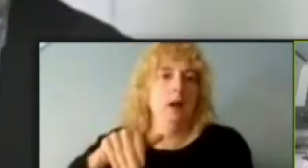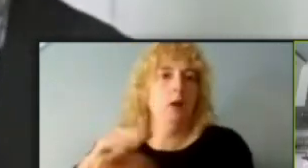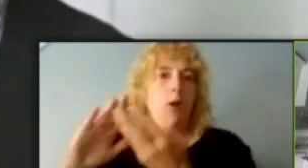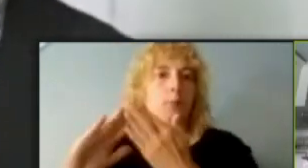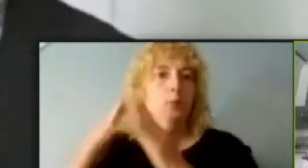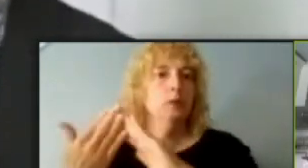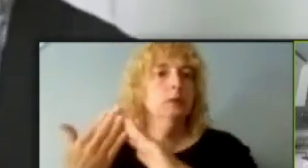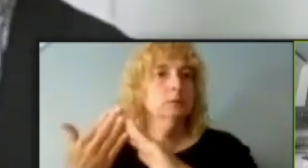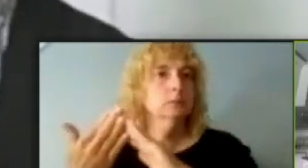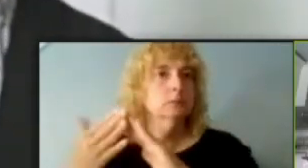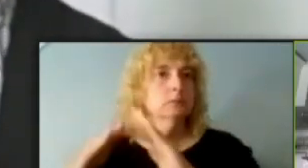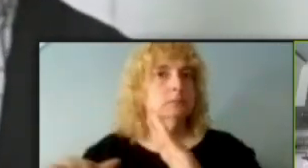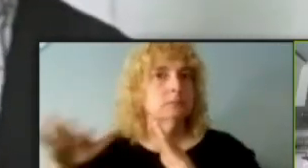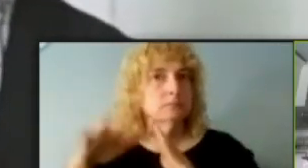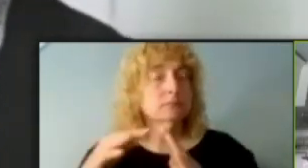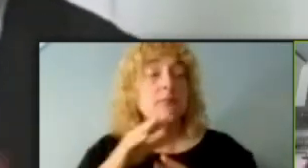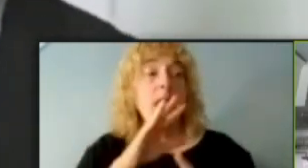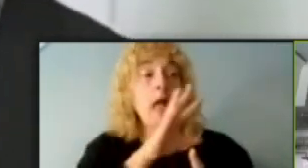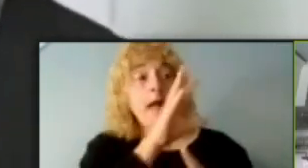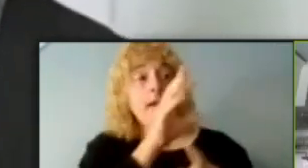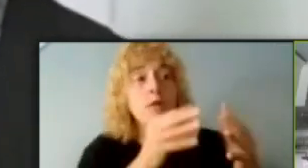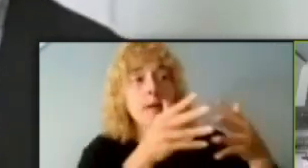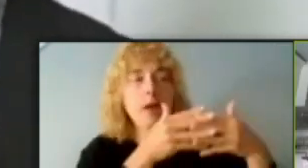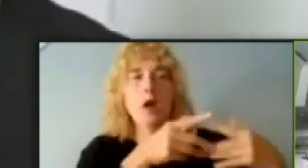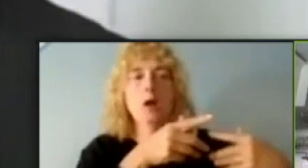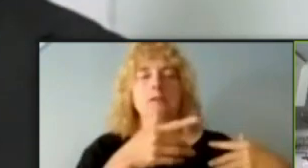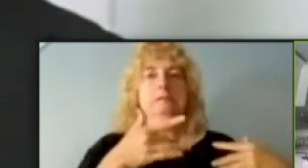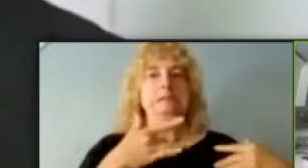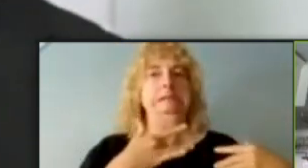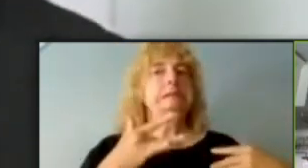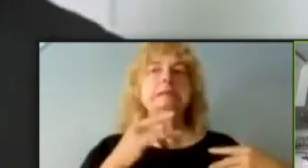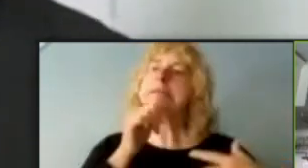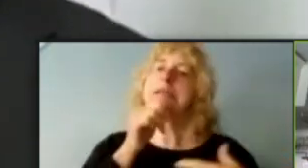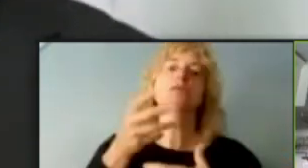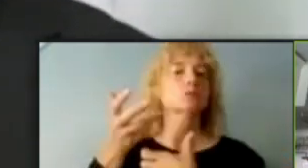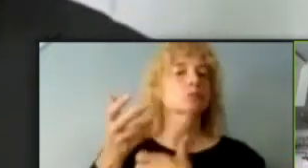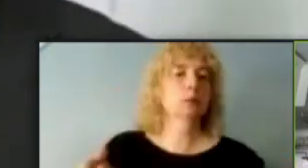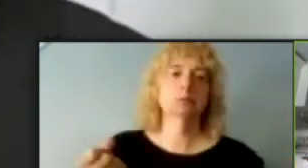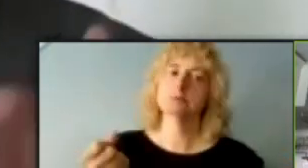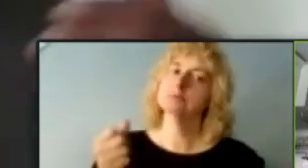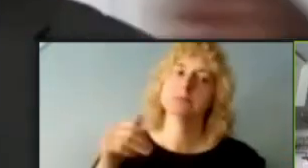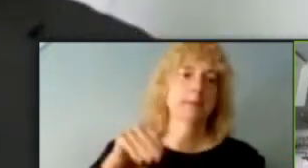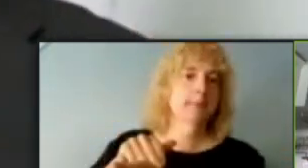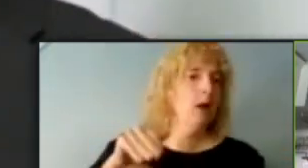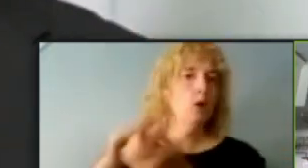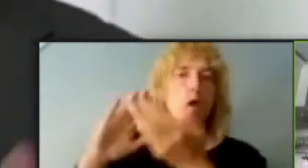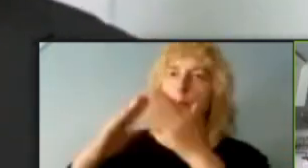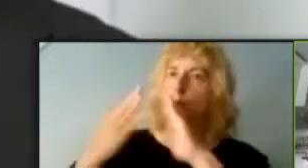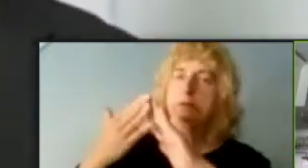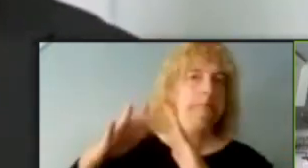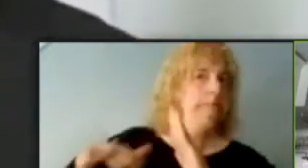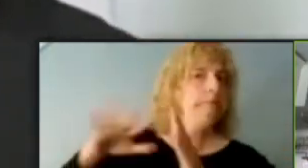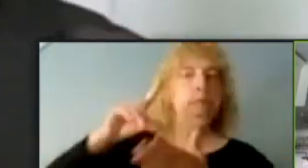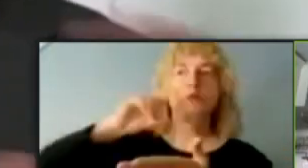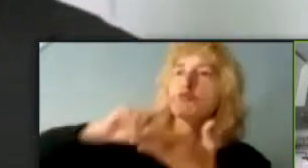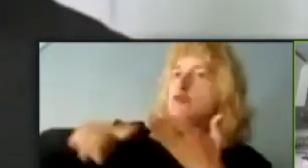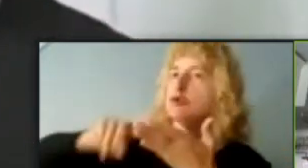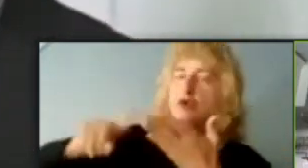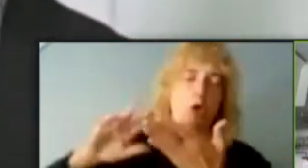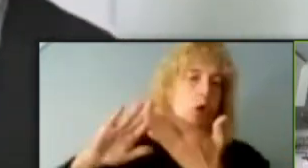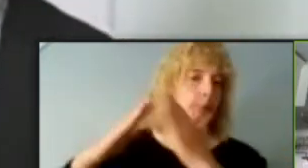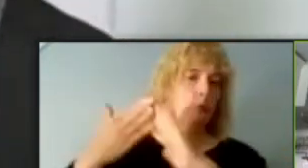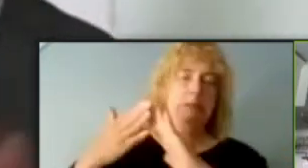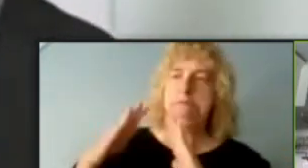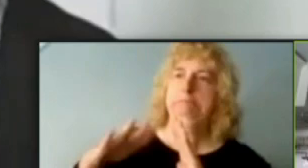African-Americans have a traditional mistrust of the medical community and the research community, and that's not without